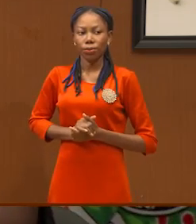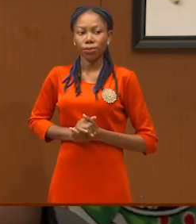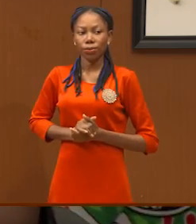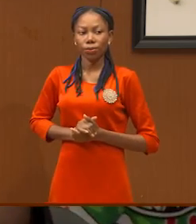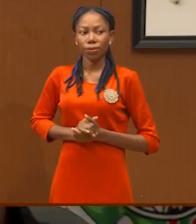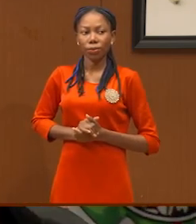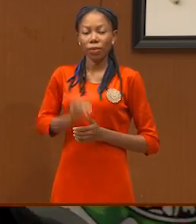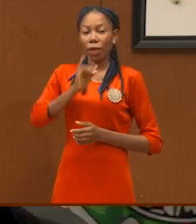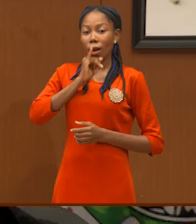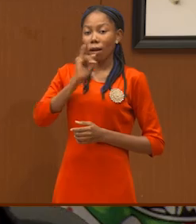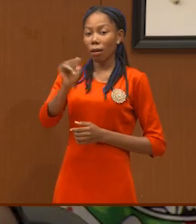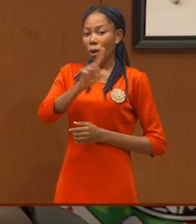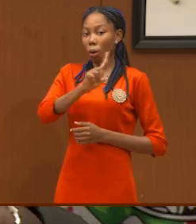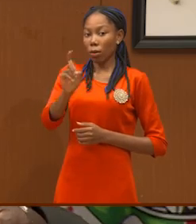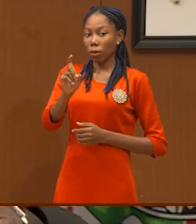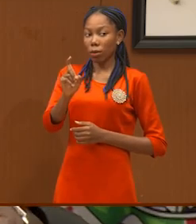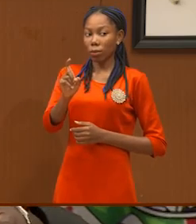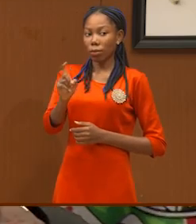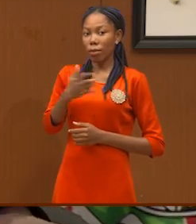is